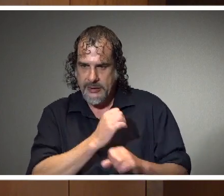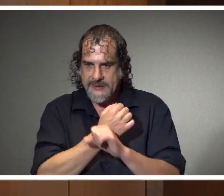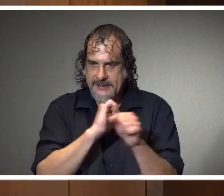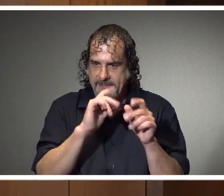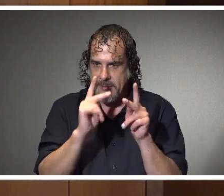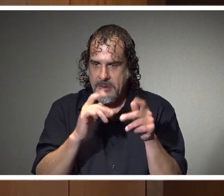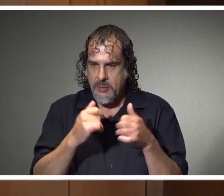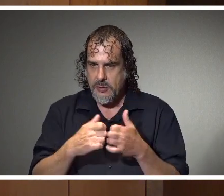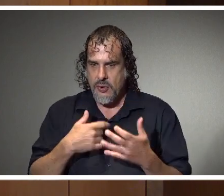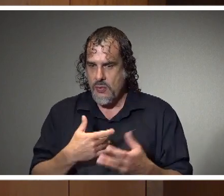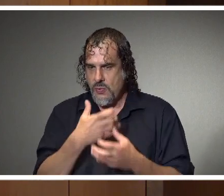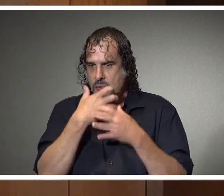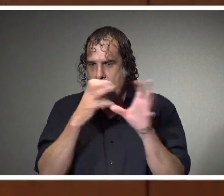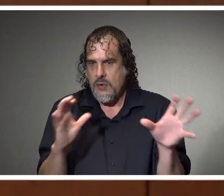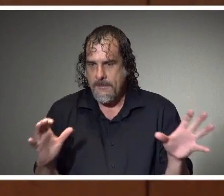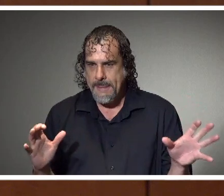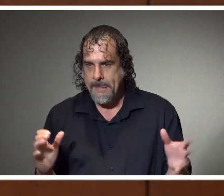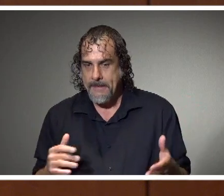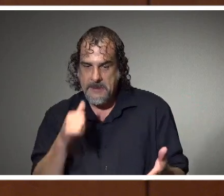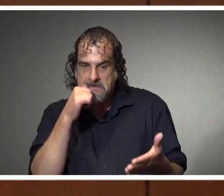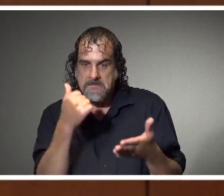someone sending it in by mail?